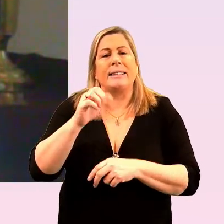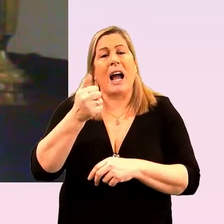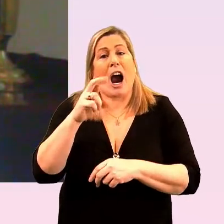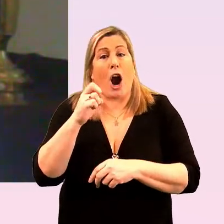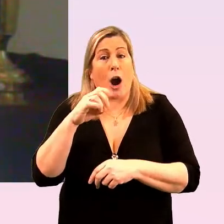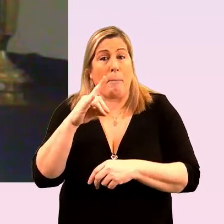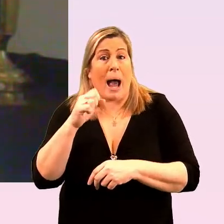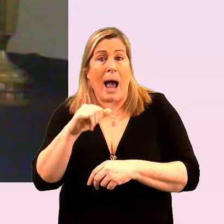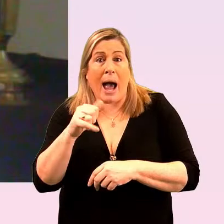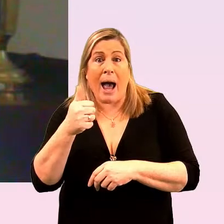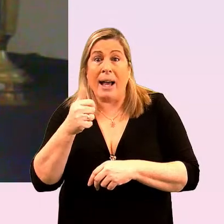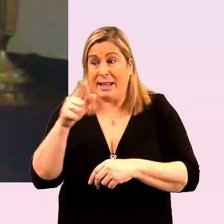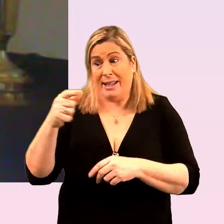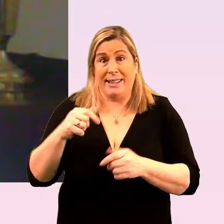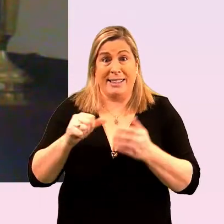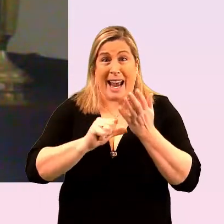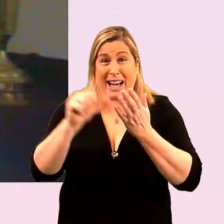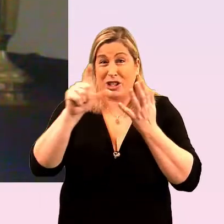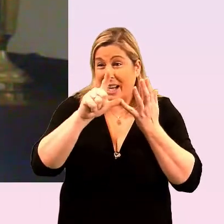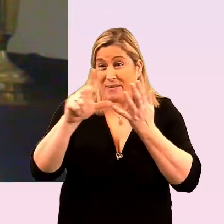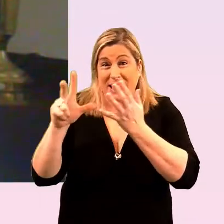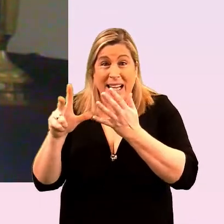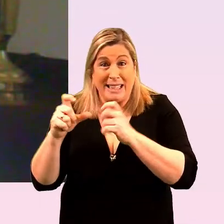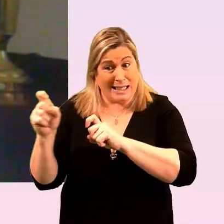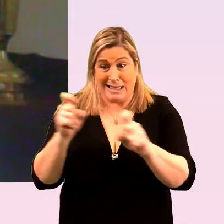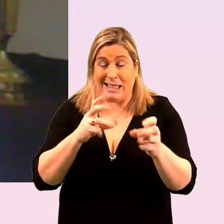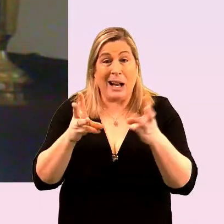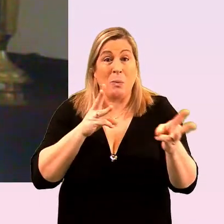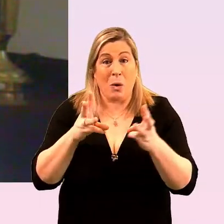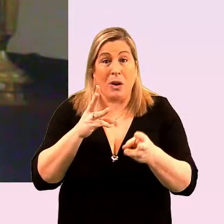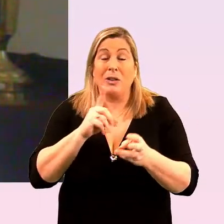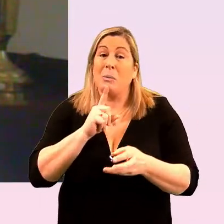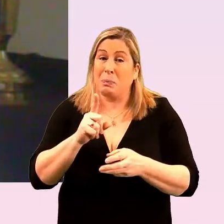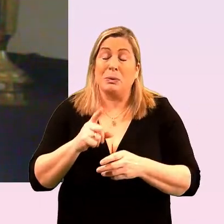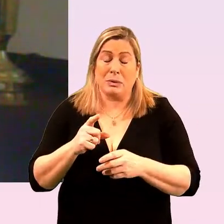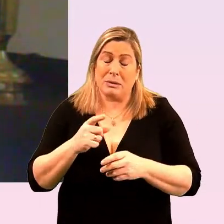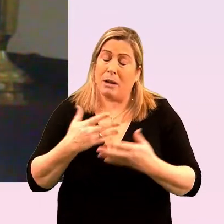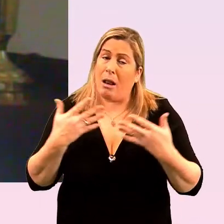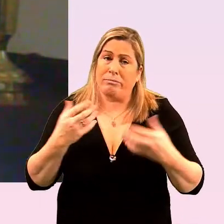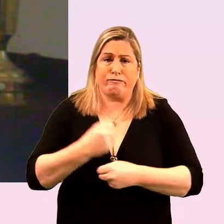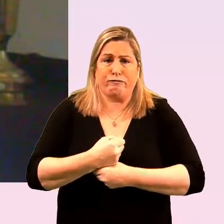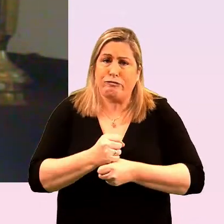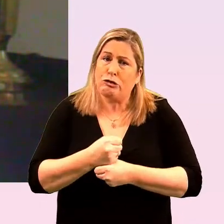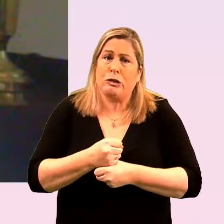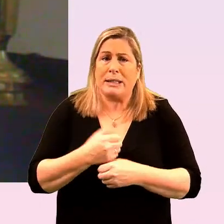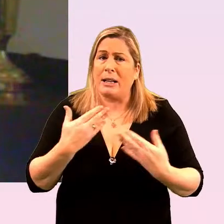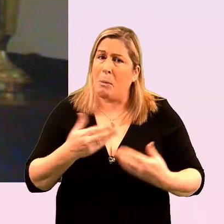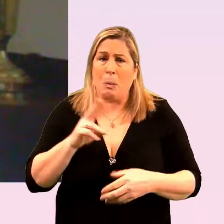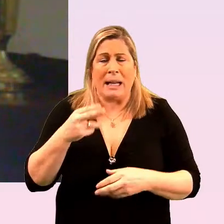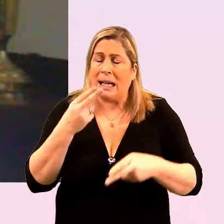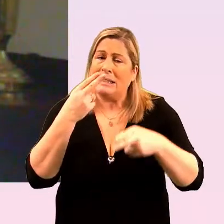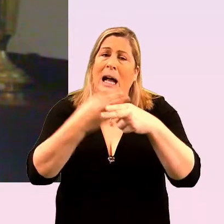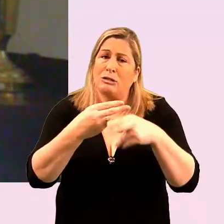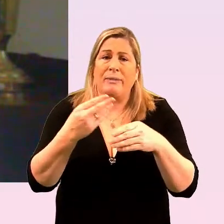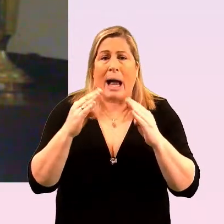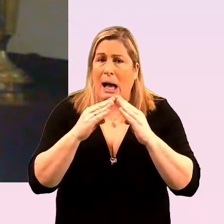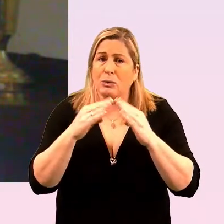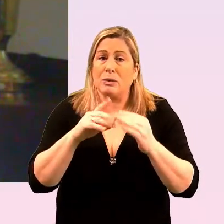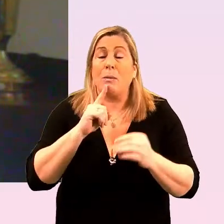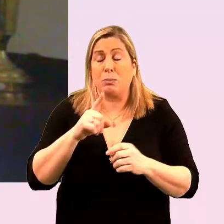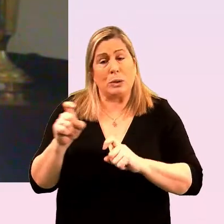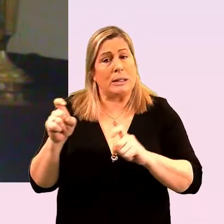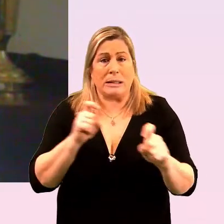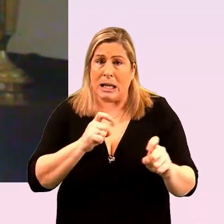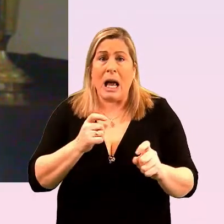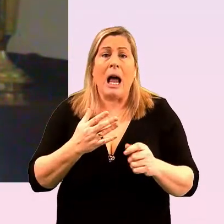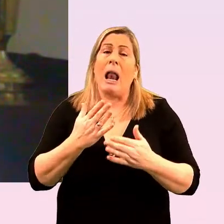78 and he still works, although he is very frustrated, as many of us are, in not being able to get out of the house, but he still lights the